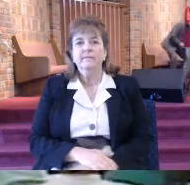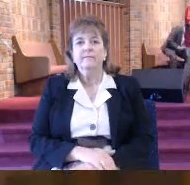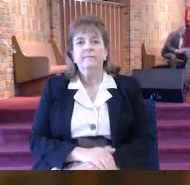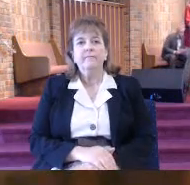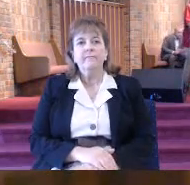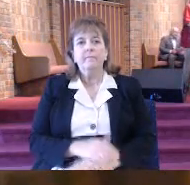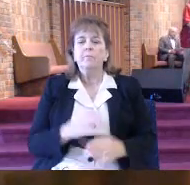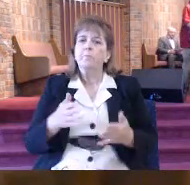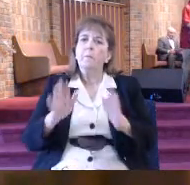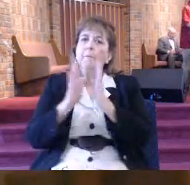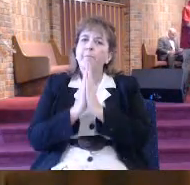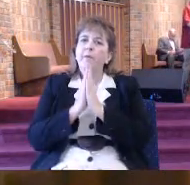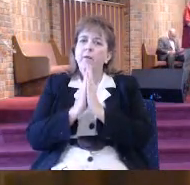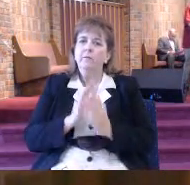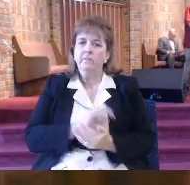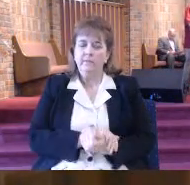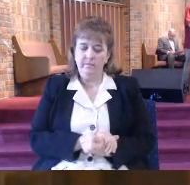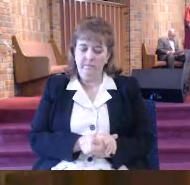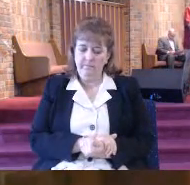Let us pray.